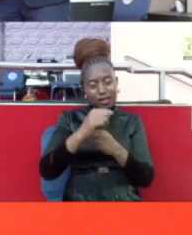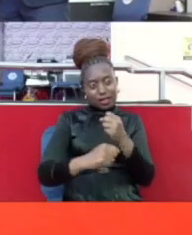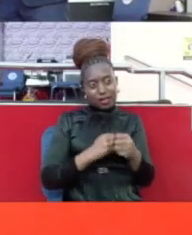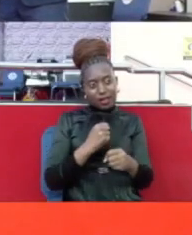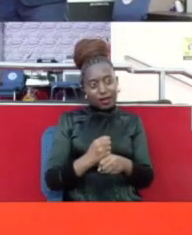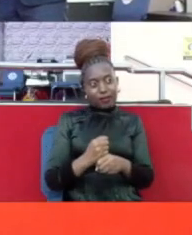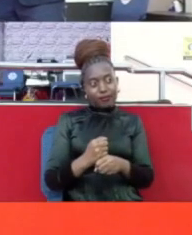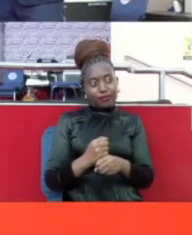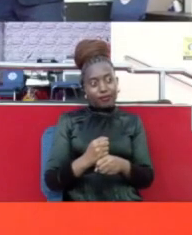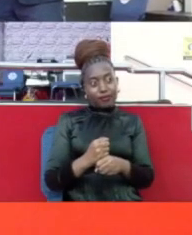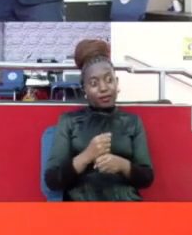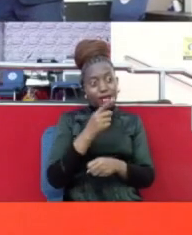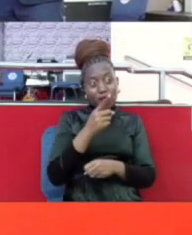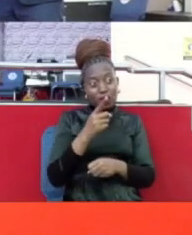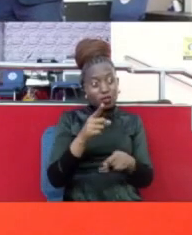Do you?